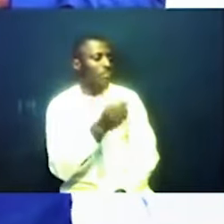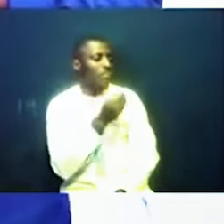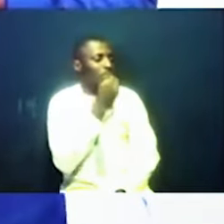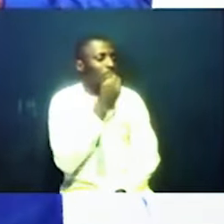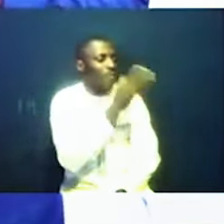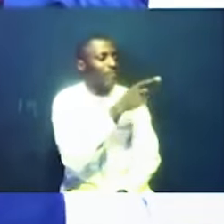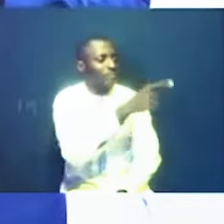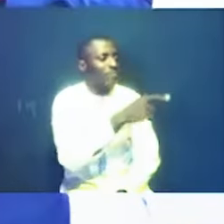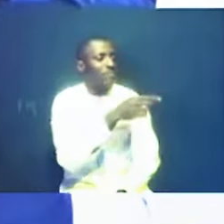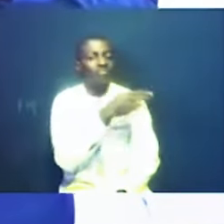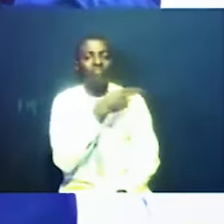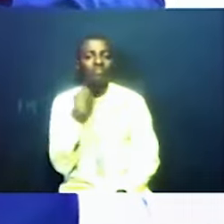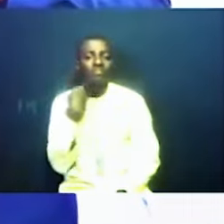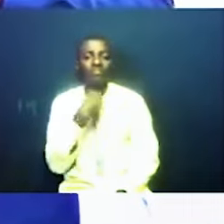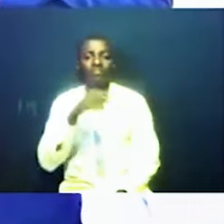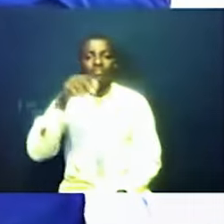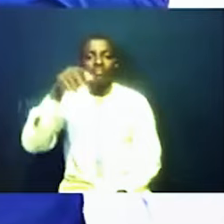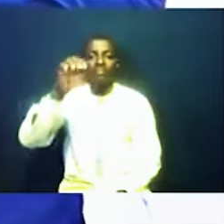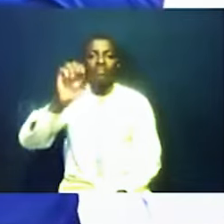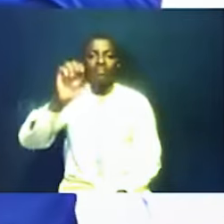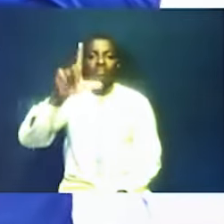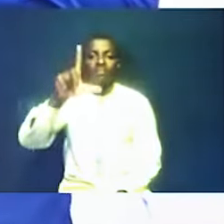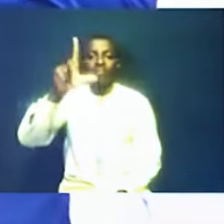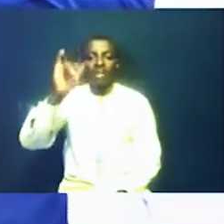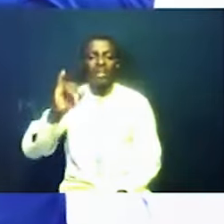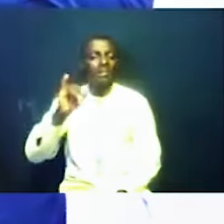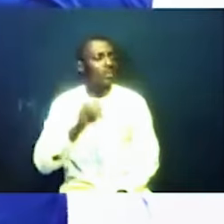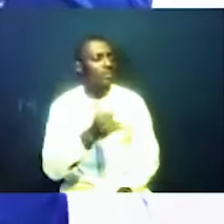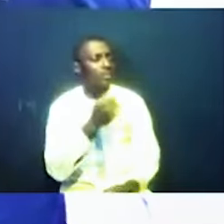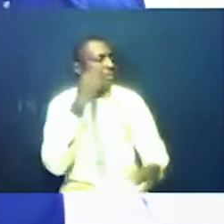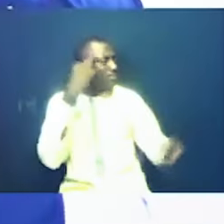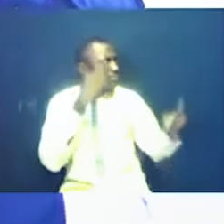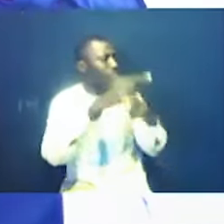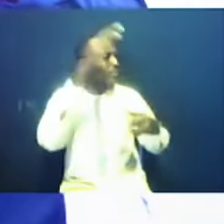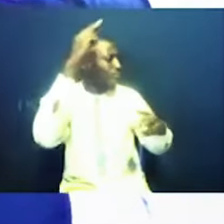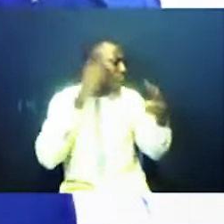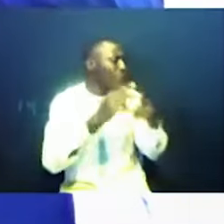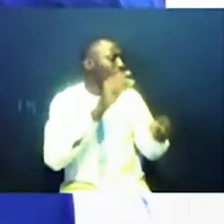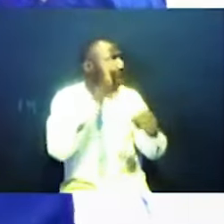to prophesy against him because of the evil deeds of his children?